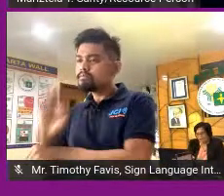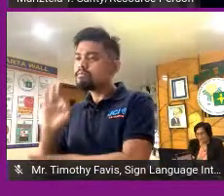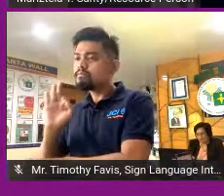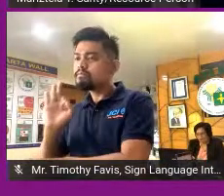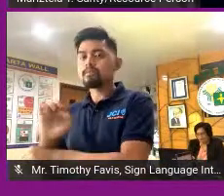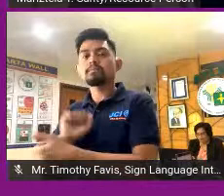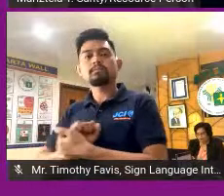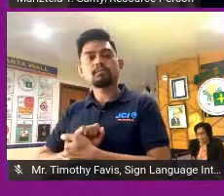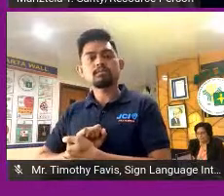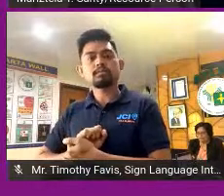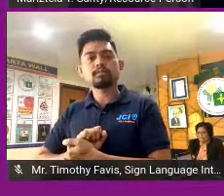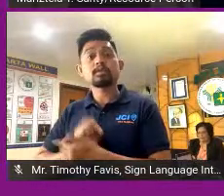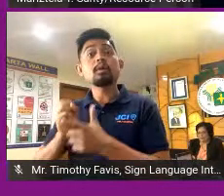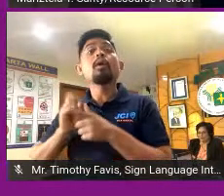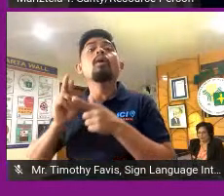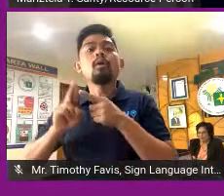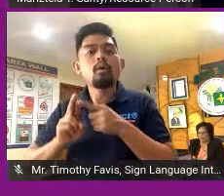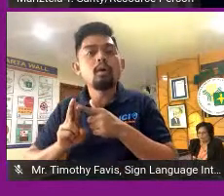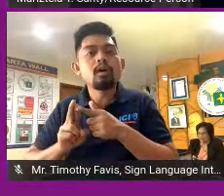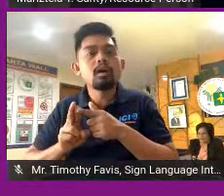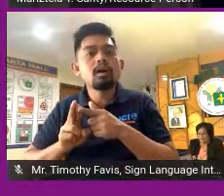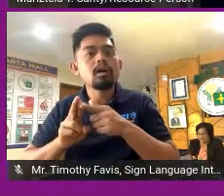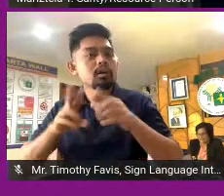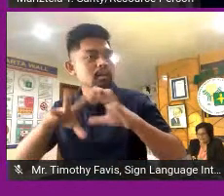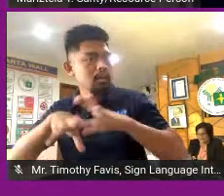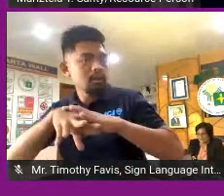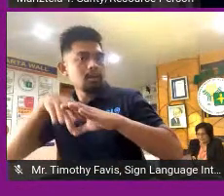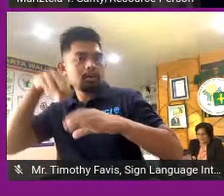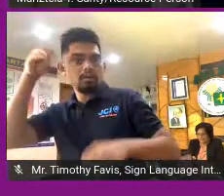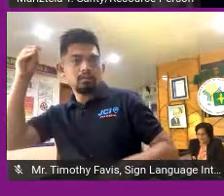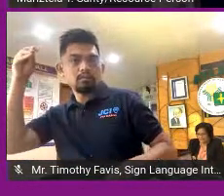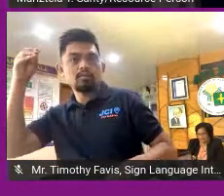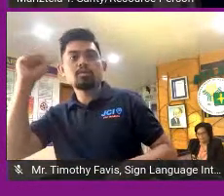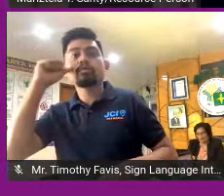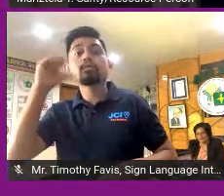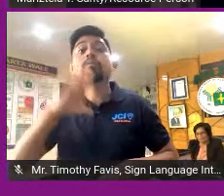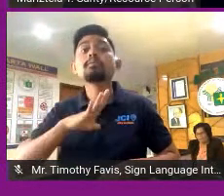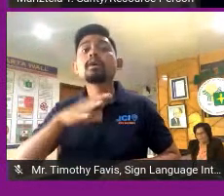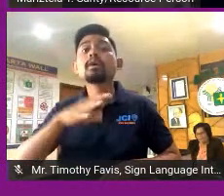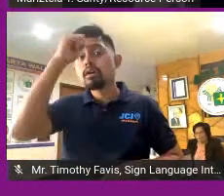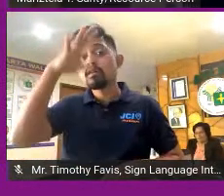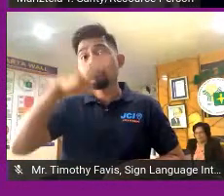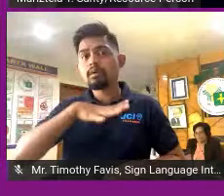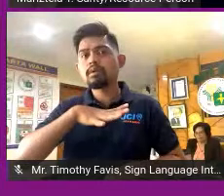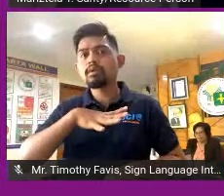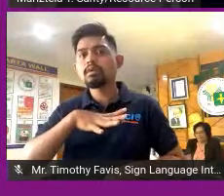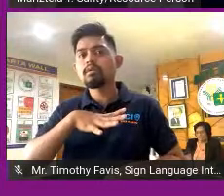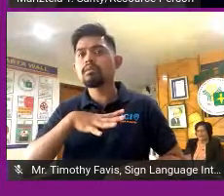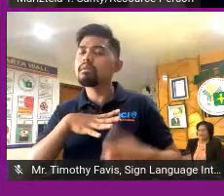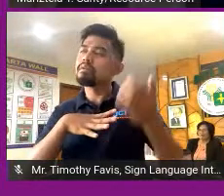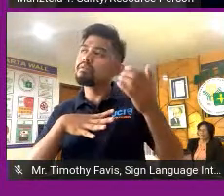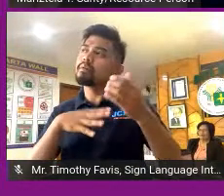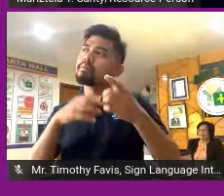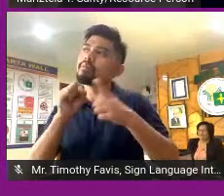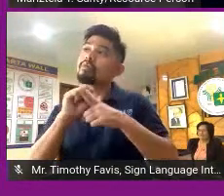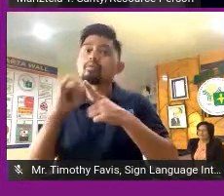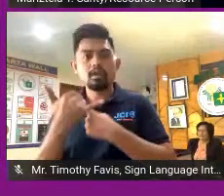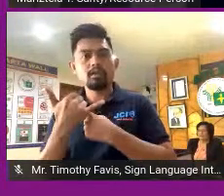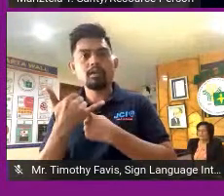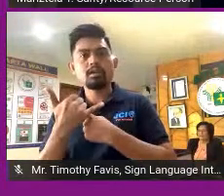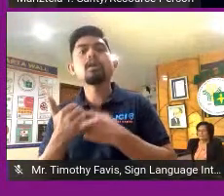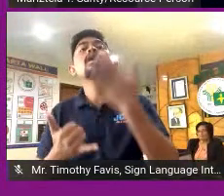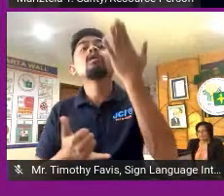Removing men or women from the mainstream of society. Bakit men and women ang ginagamit